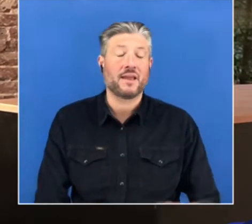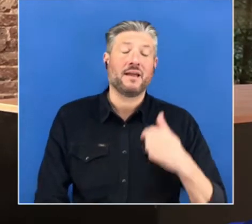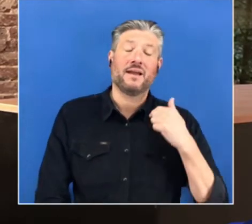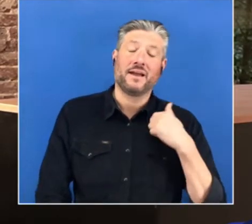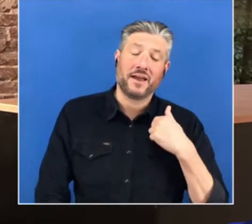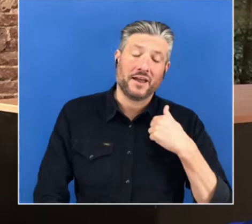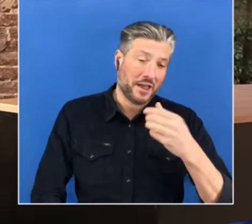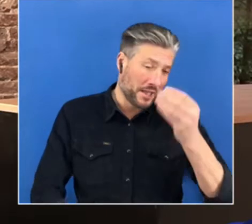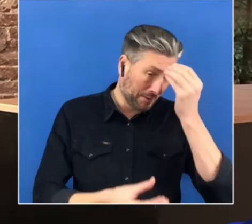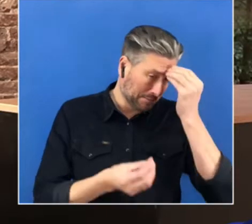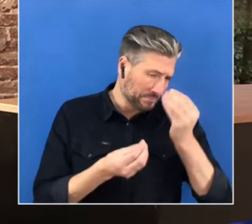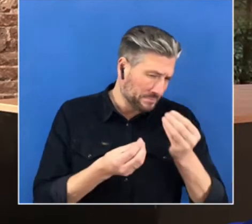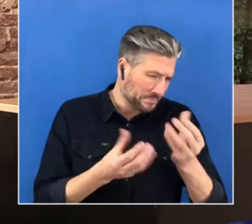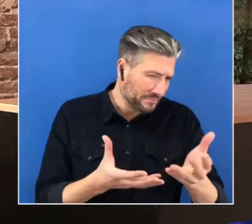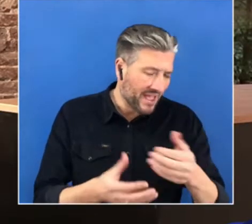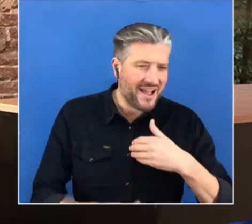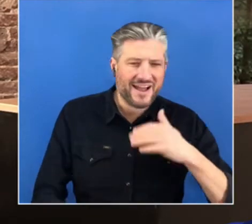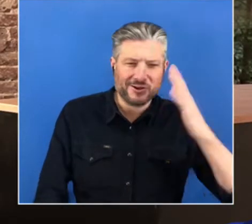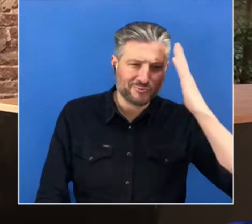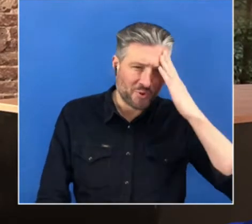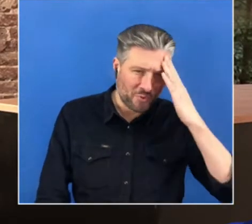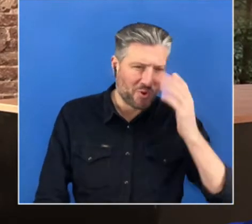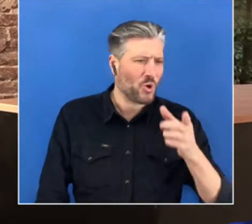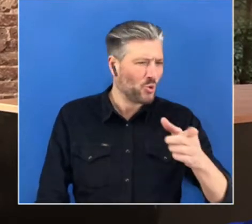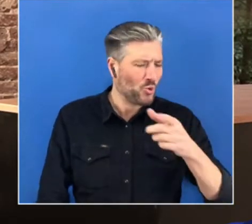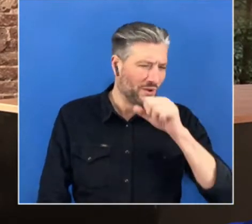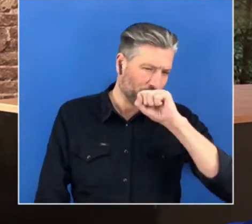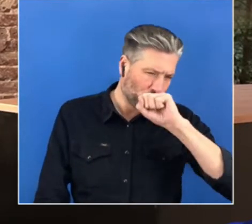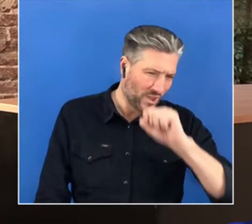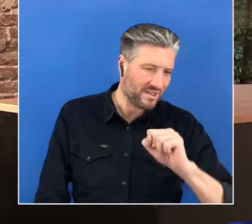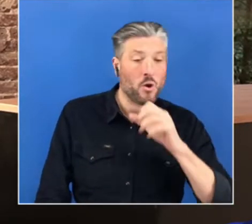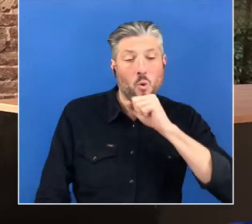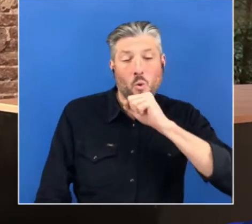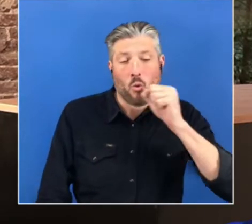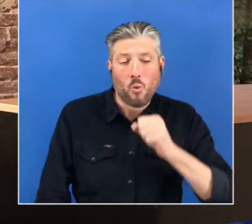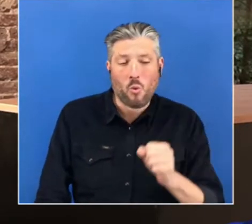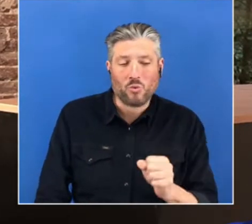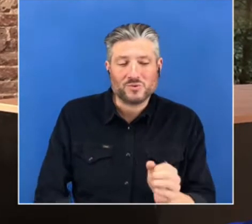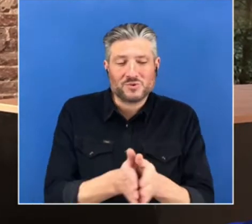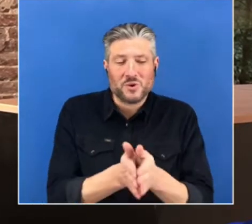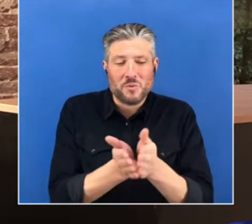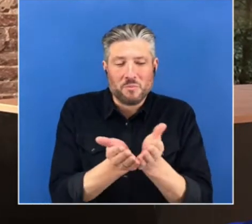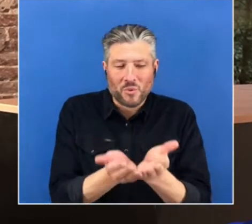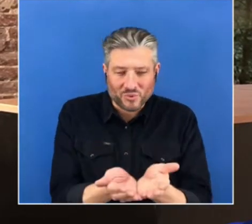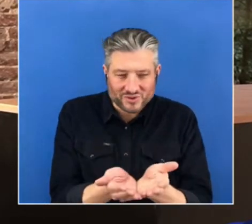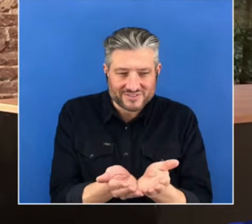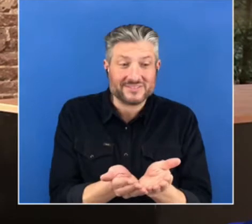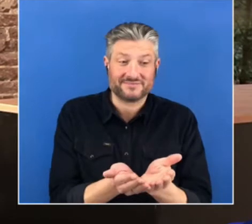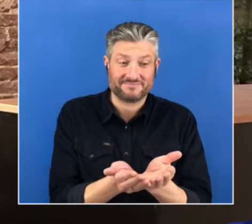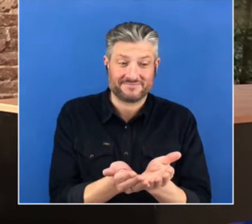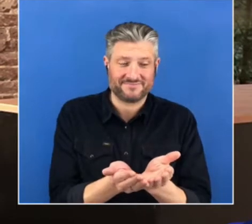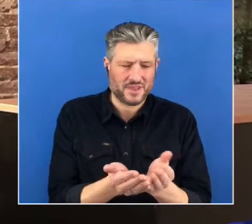love antique books, and the oldest book that you own dates from